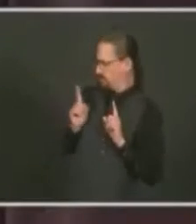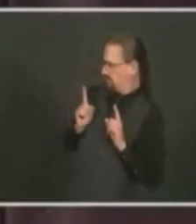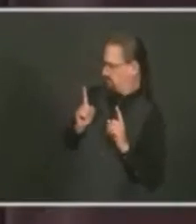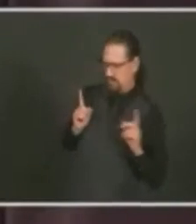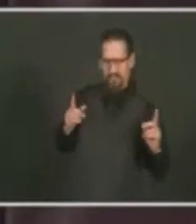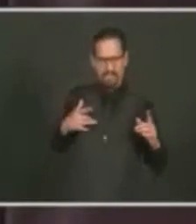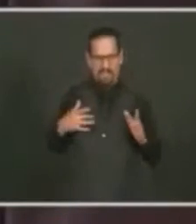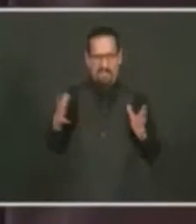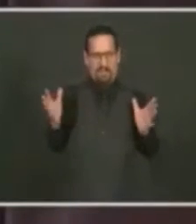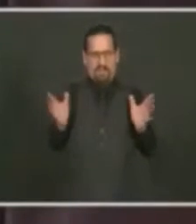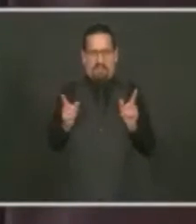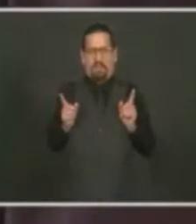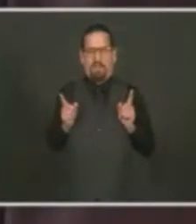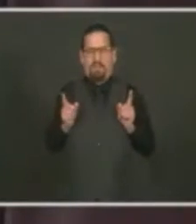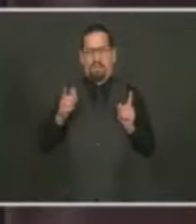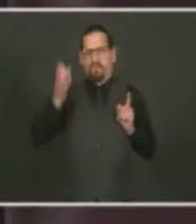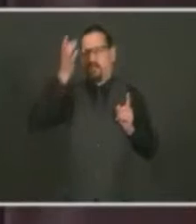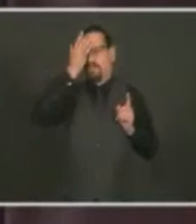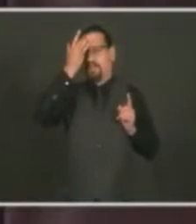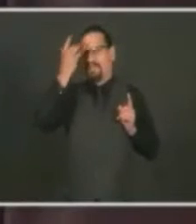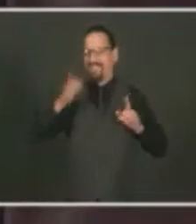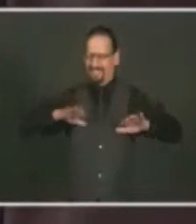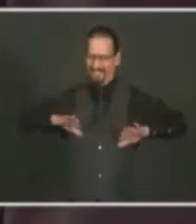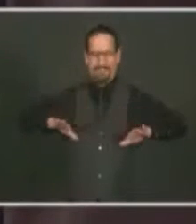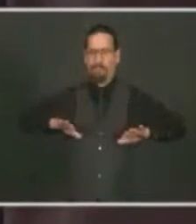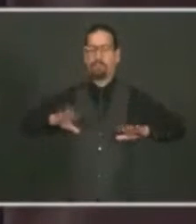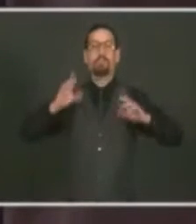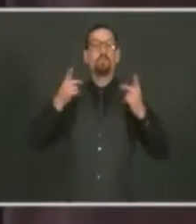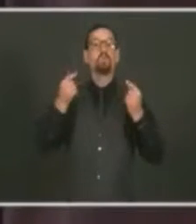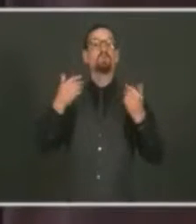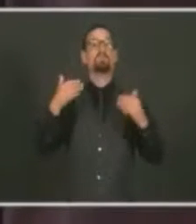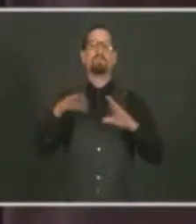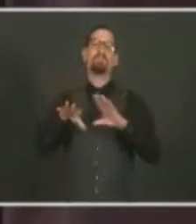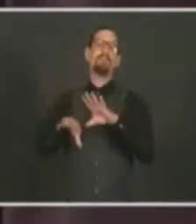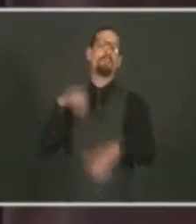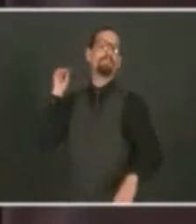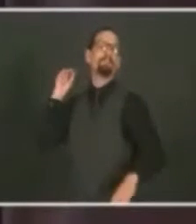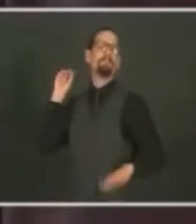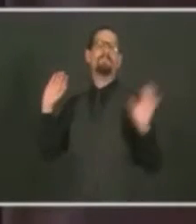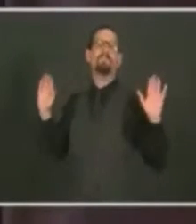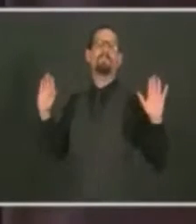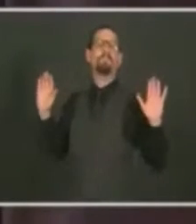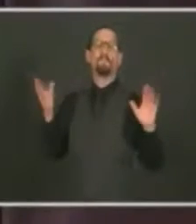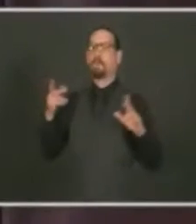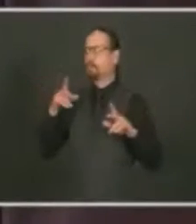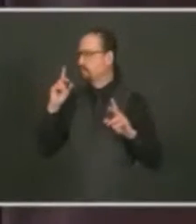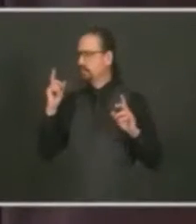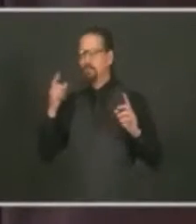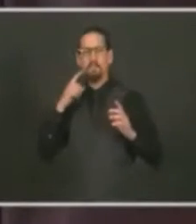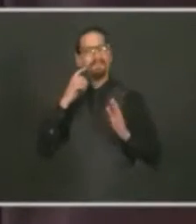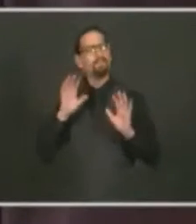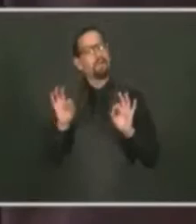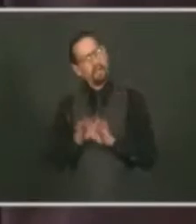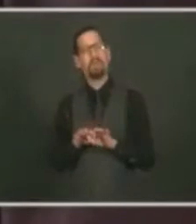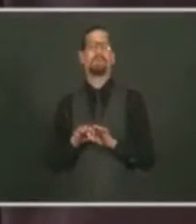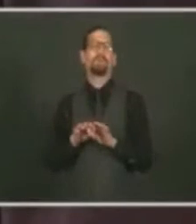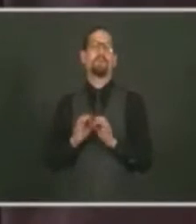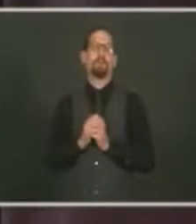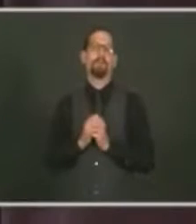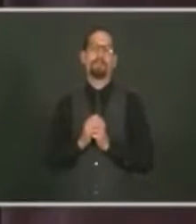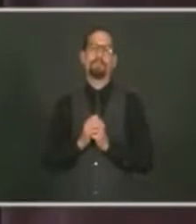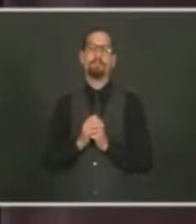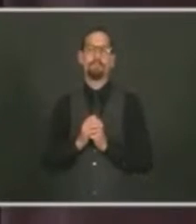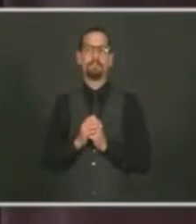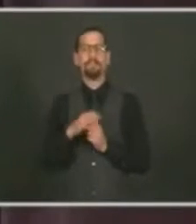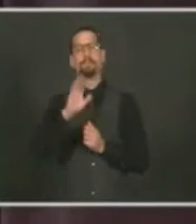back to your table. Also, we are seeing a little too much crowding outside of the bars, people waiting